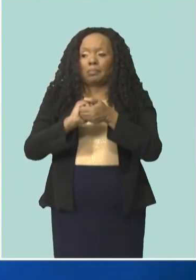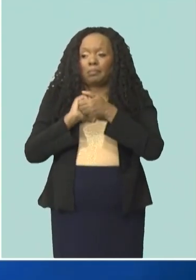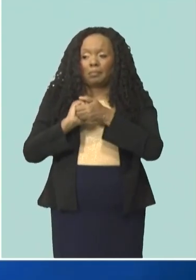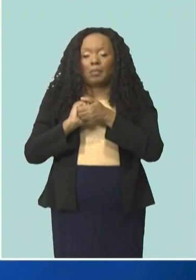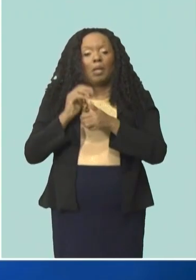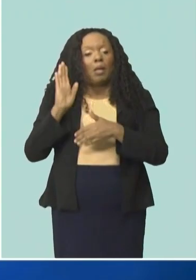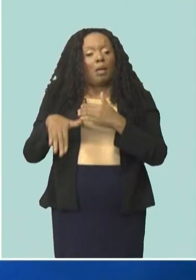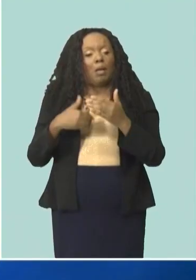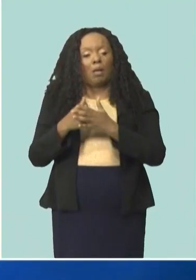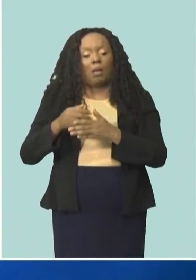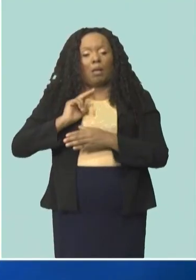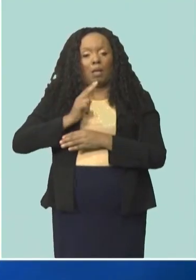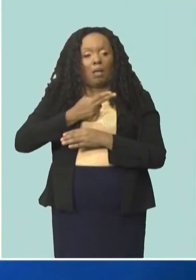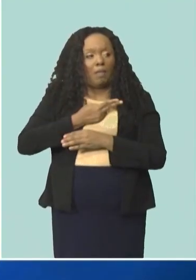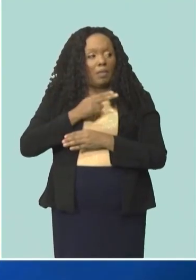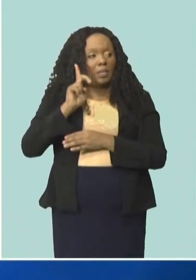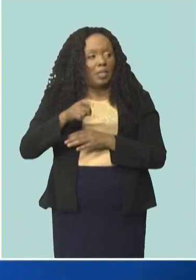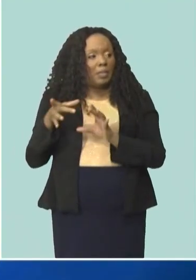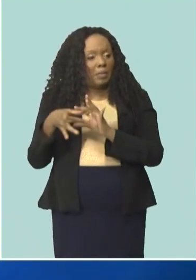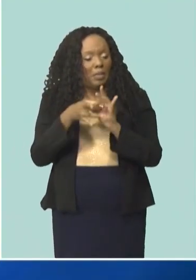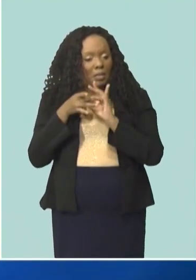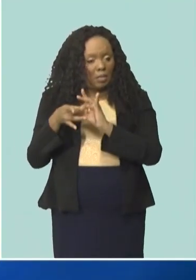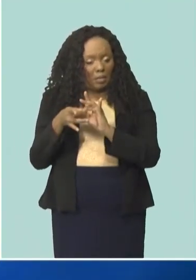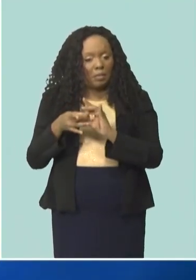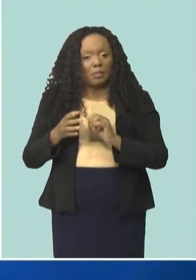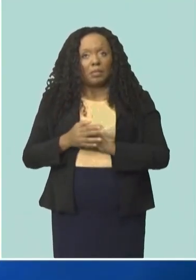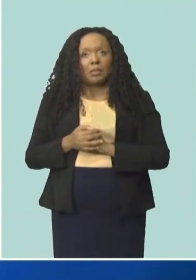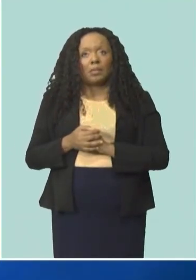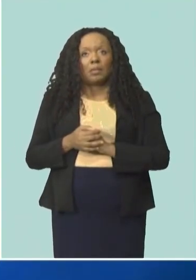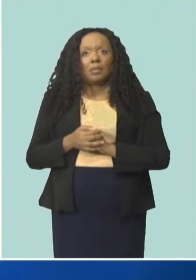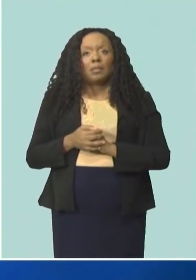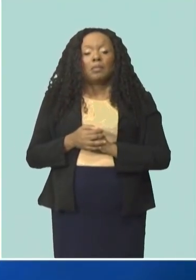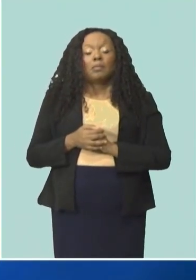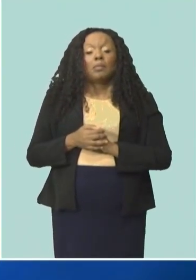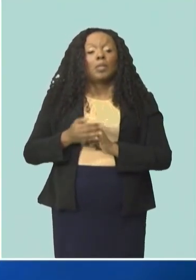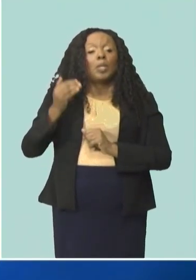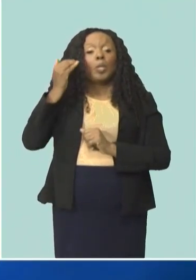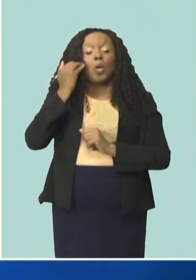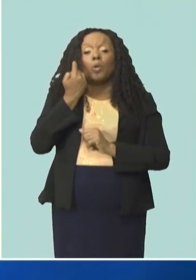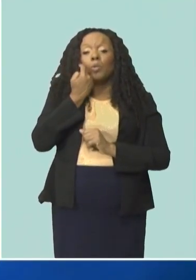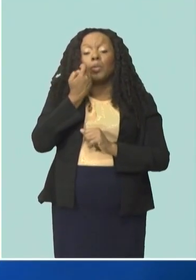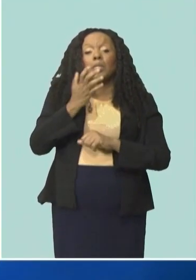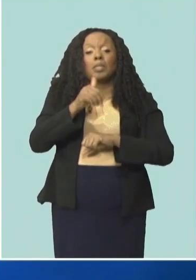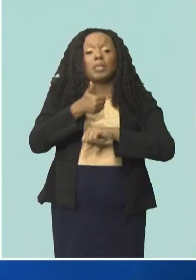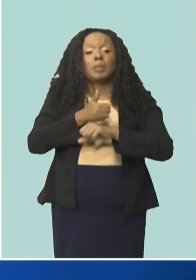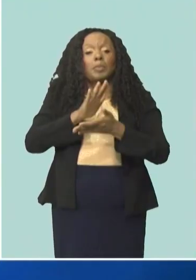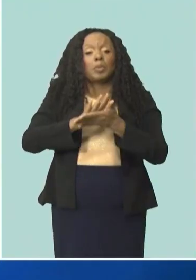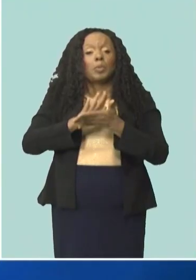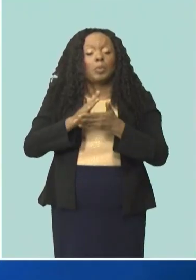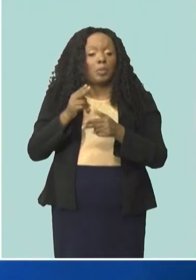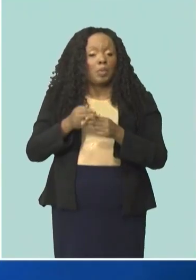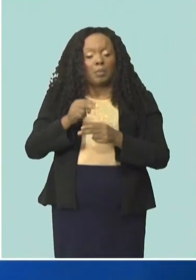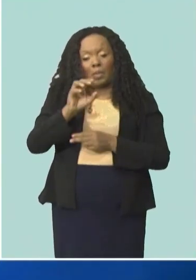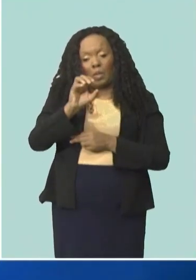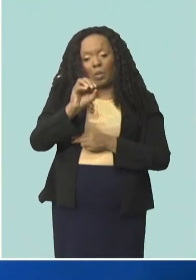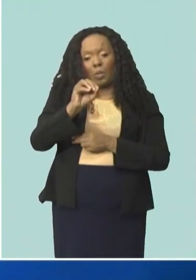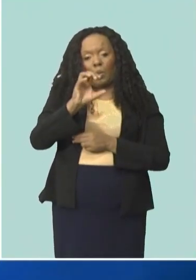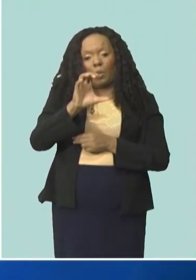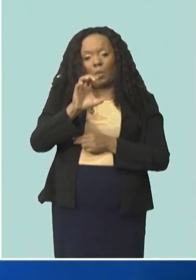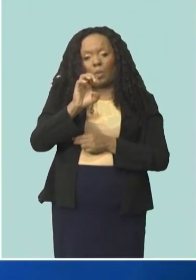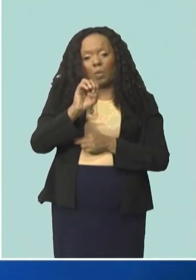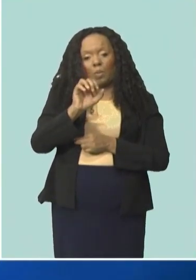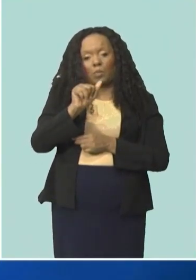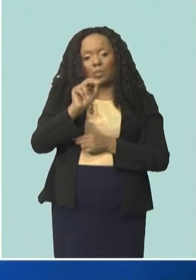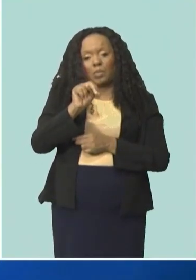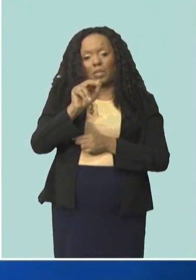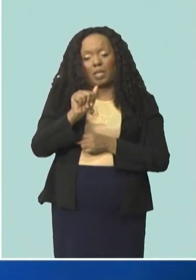of us. In fact, this is what the Oceania Hub is all about, as I look forward to all of you having